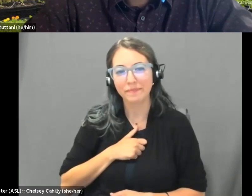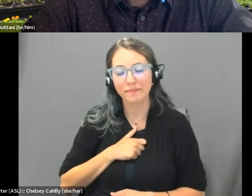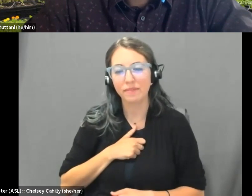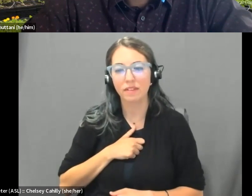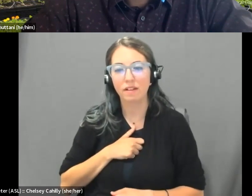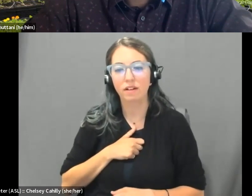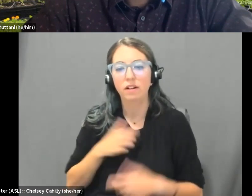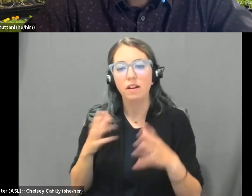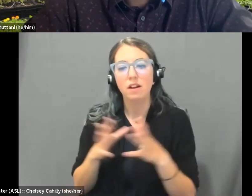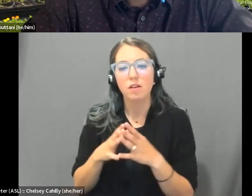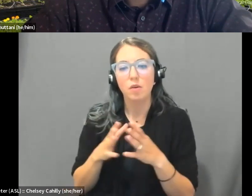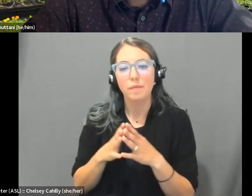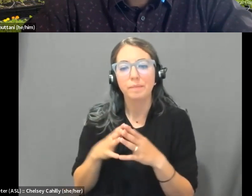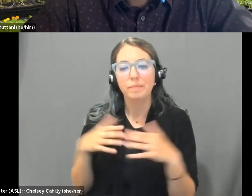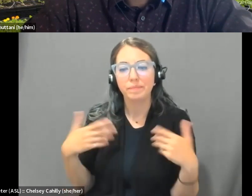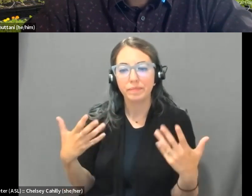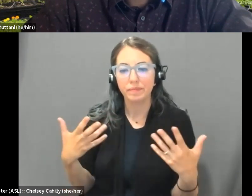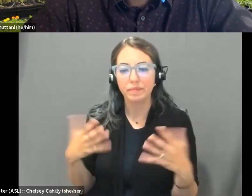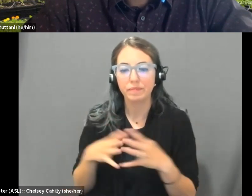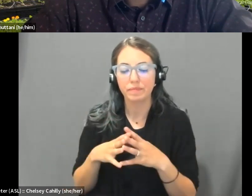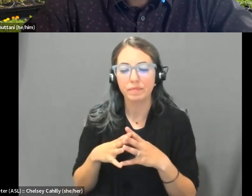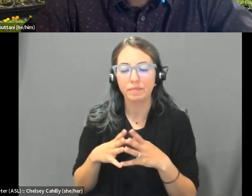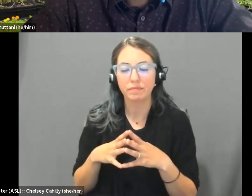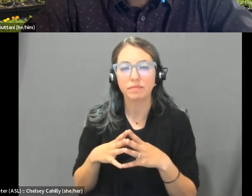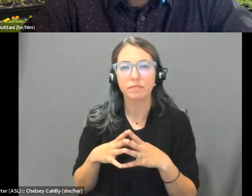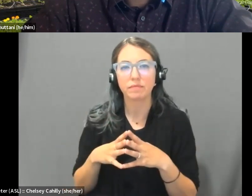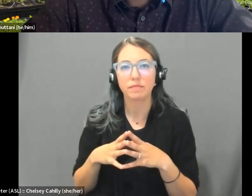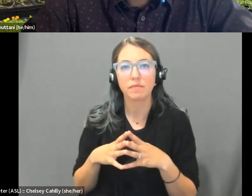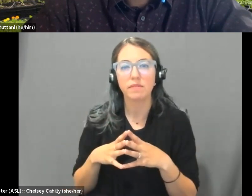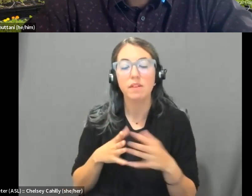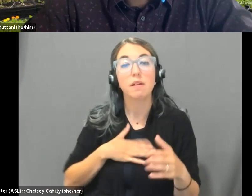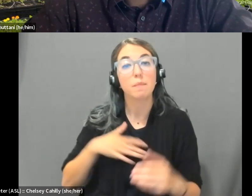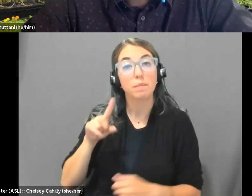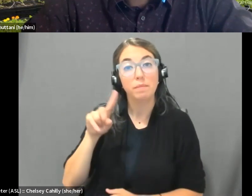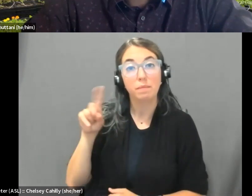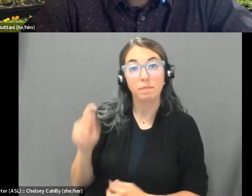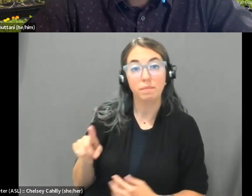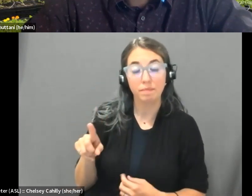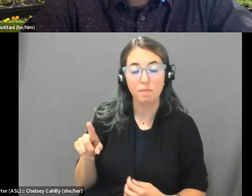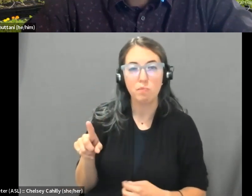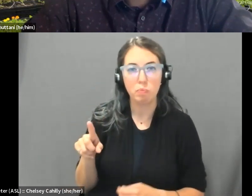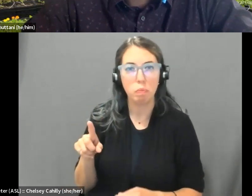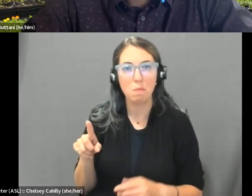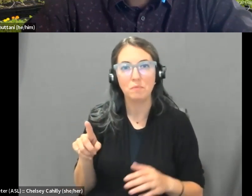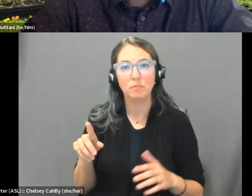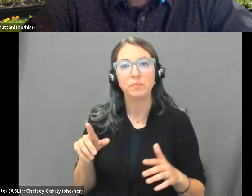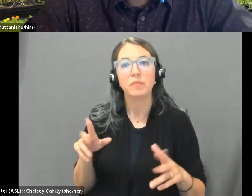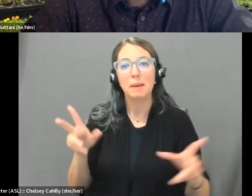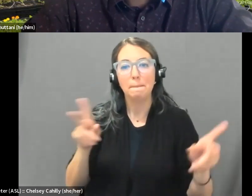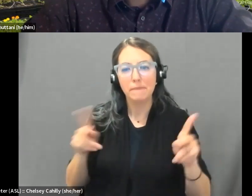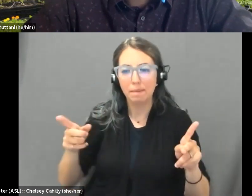regarding to what extent did you feel it was important to make sure that participants and community